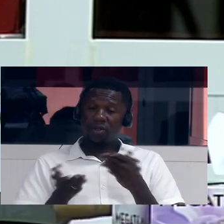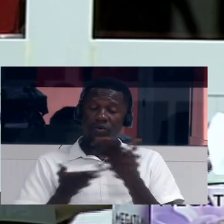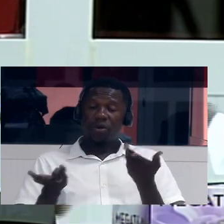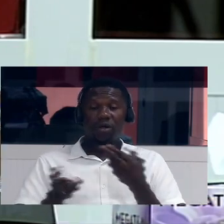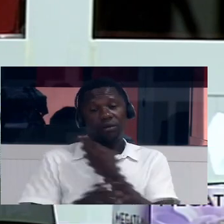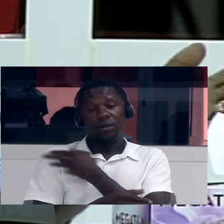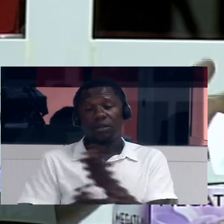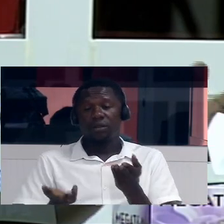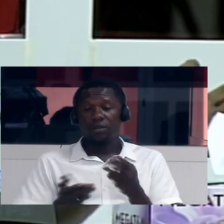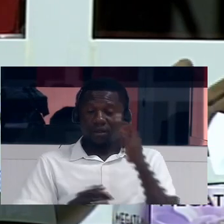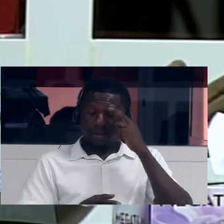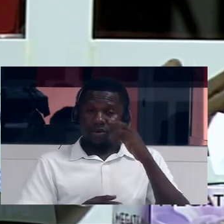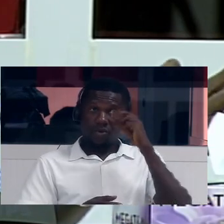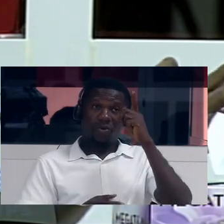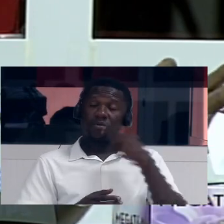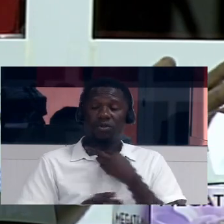God. I mean, I was retired.